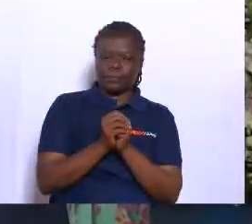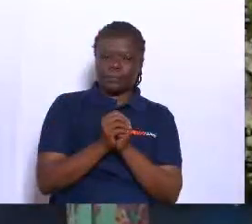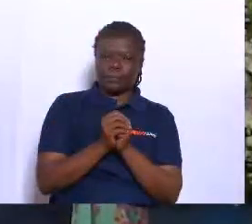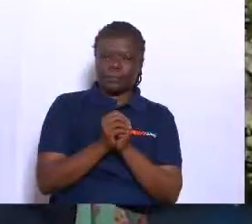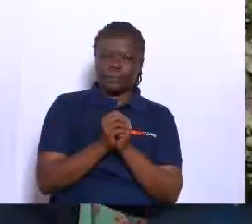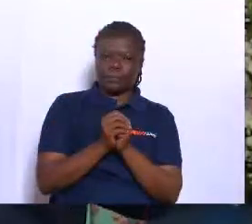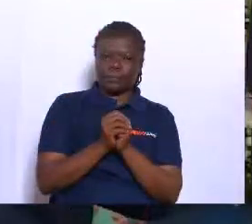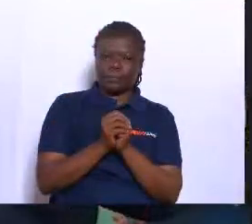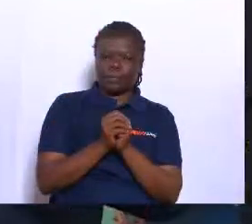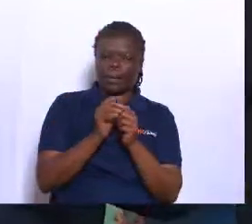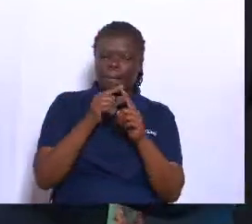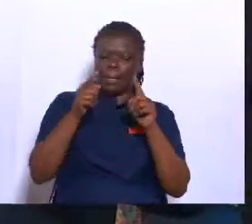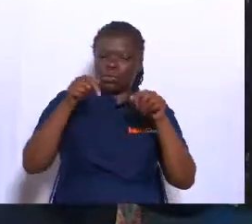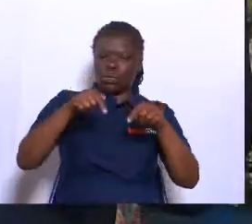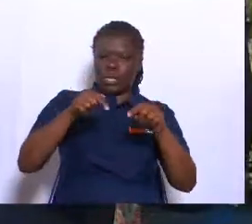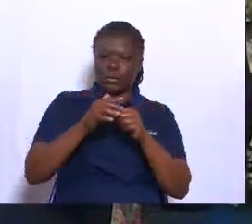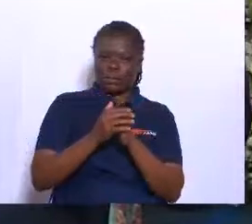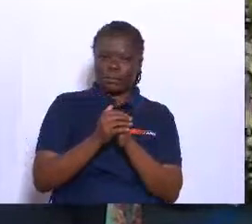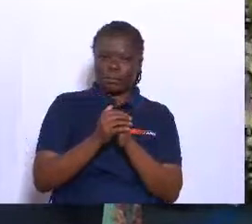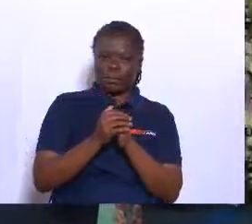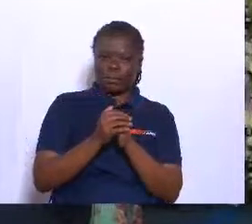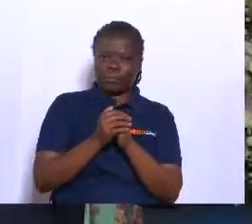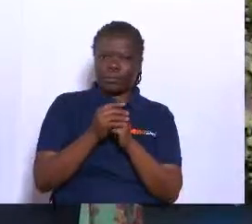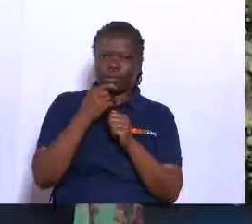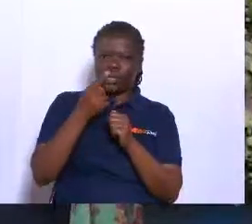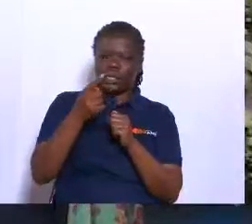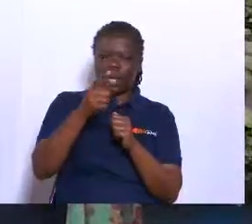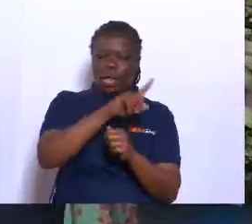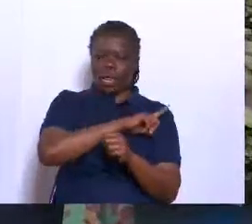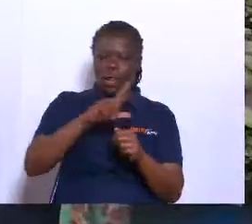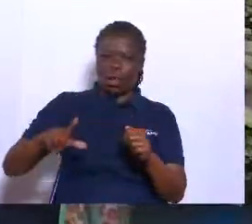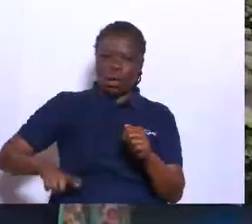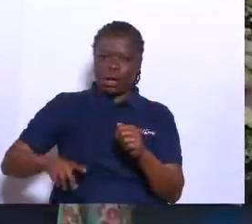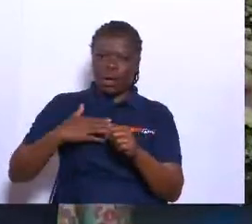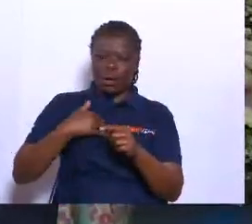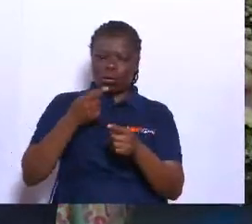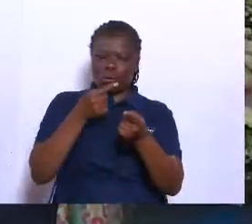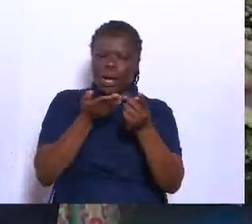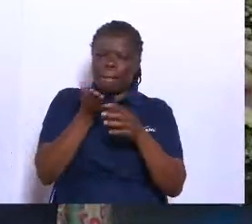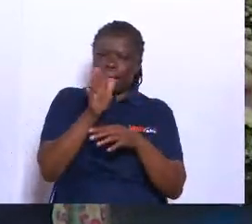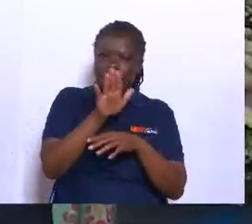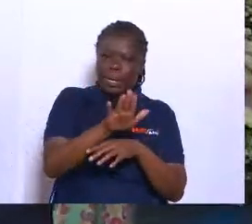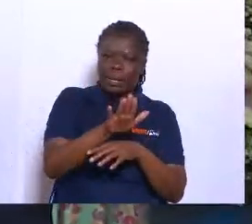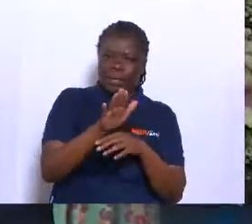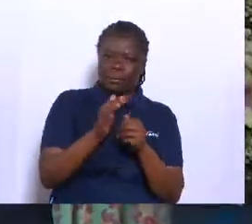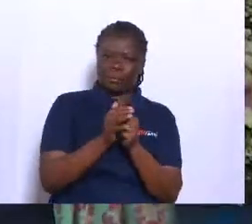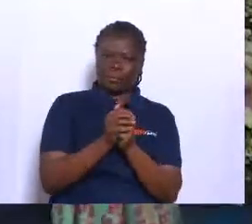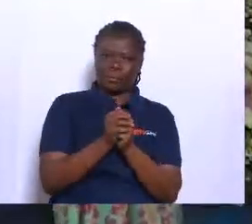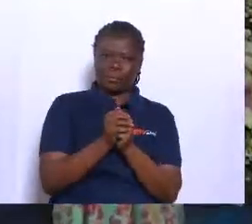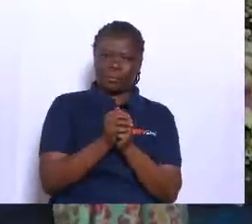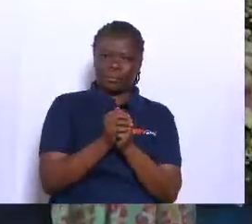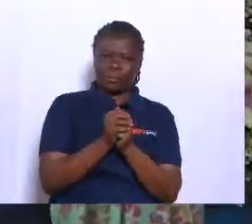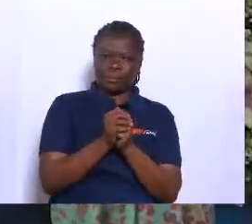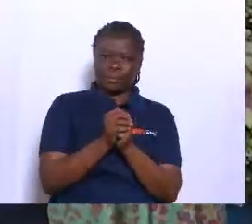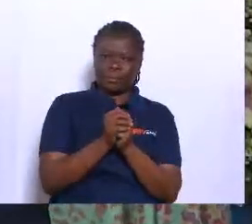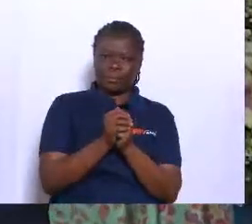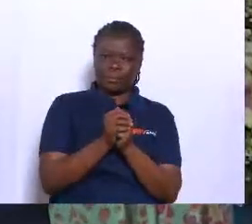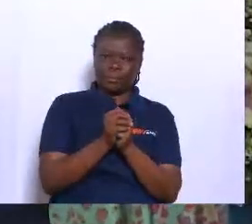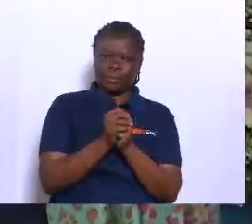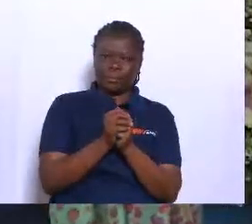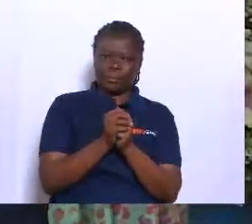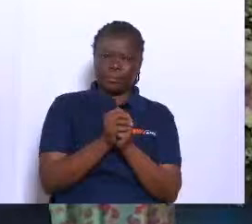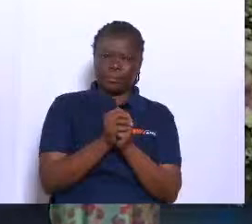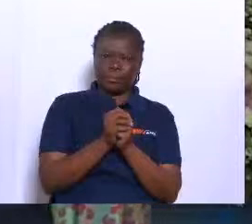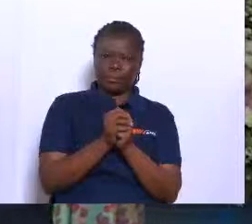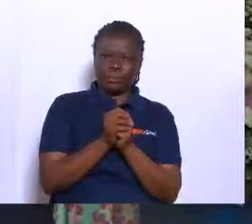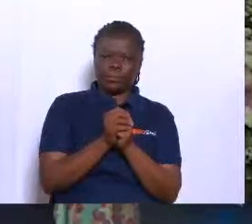pamoja. But today. Lakini leo. You say, Lord, I have to come back. Ndani ya moyo wako unahisi sauti kikuita, nataka